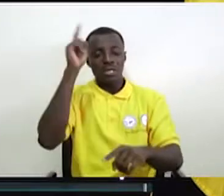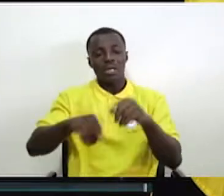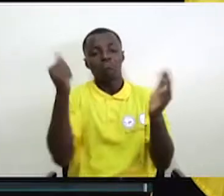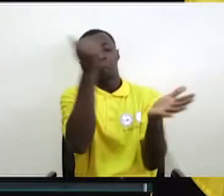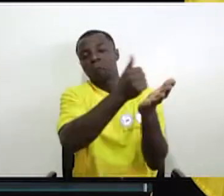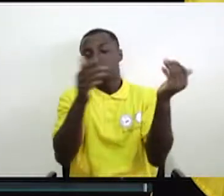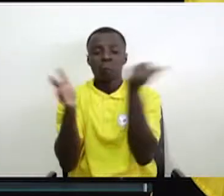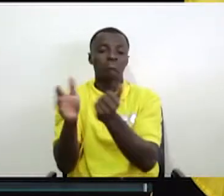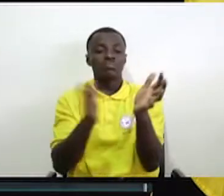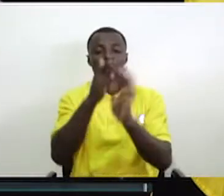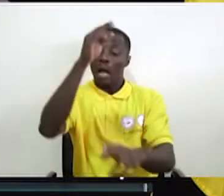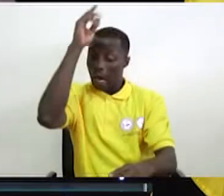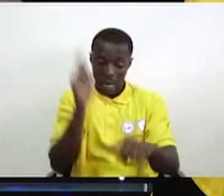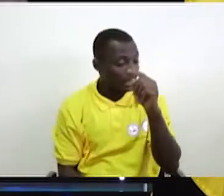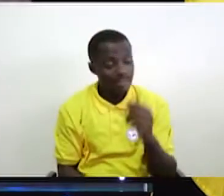crucified.